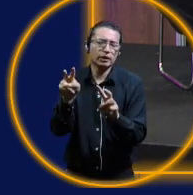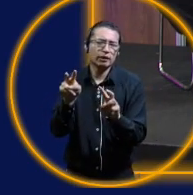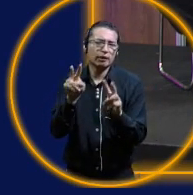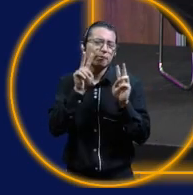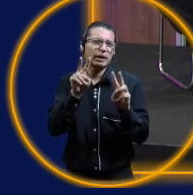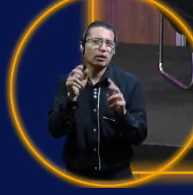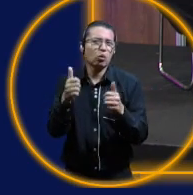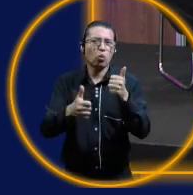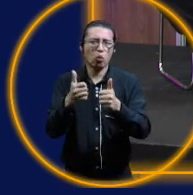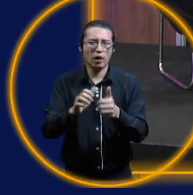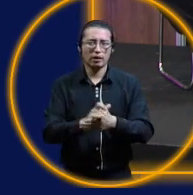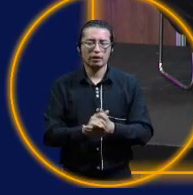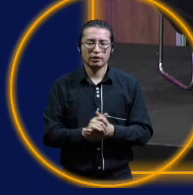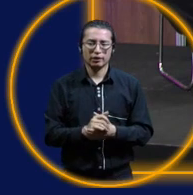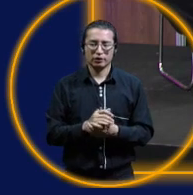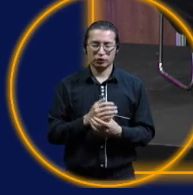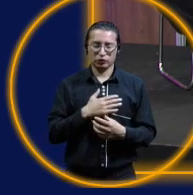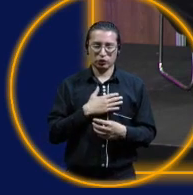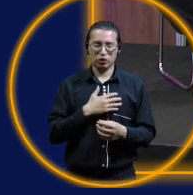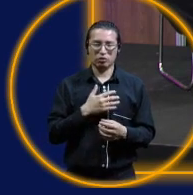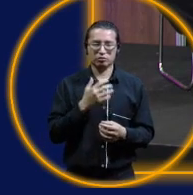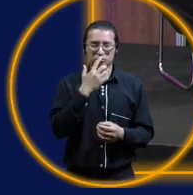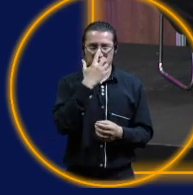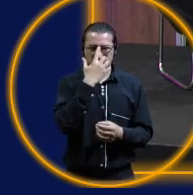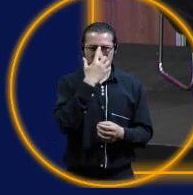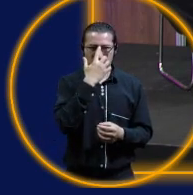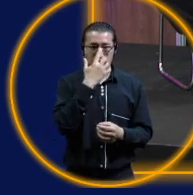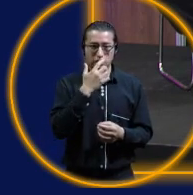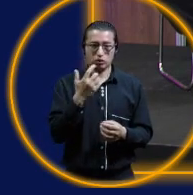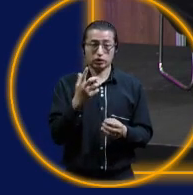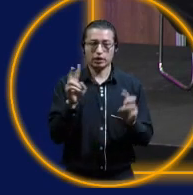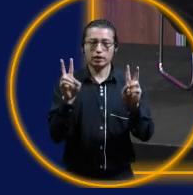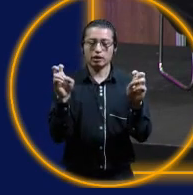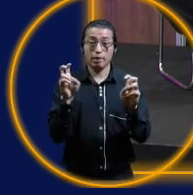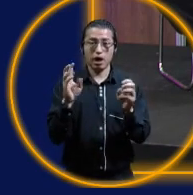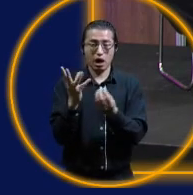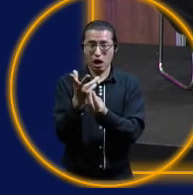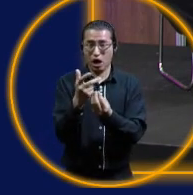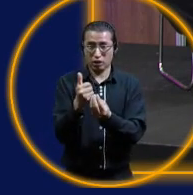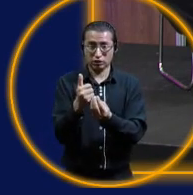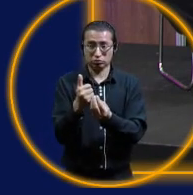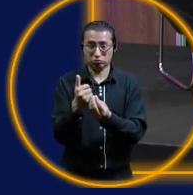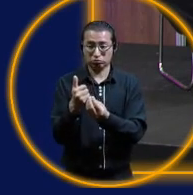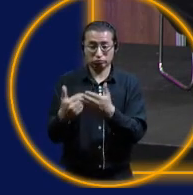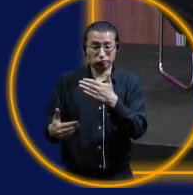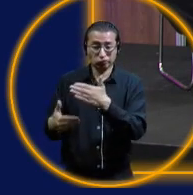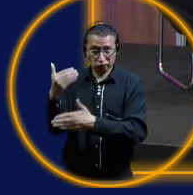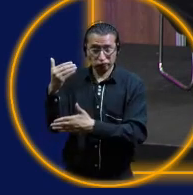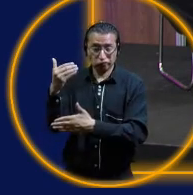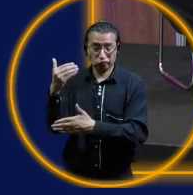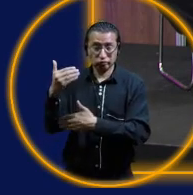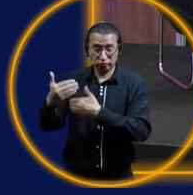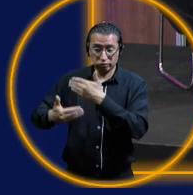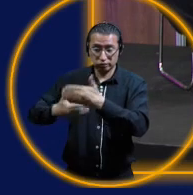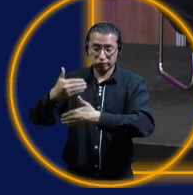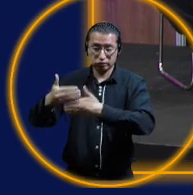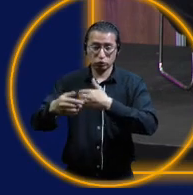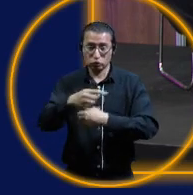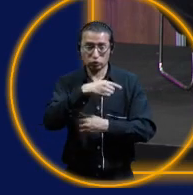the artistic landscape that's up and coming right now that you guys have found, that you guys have come